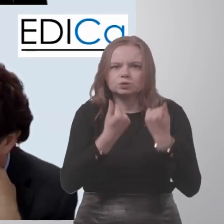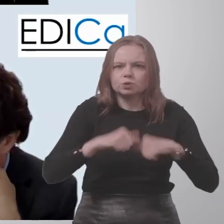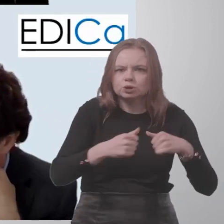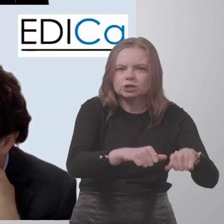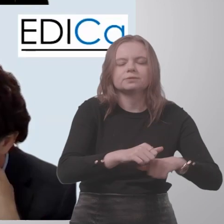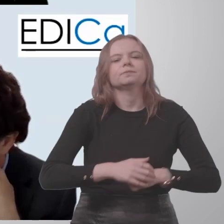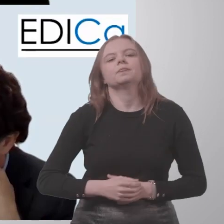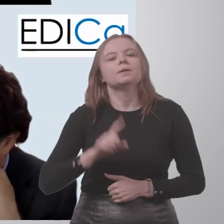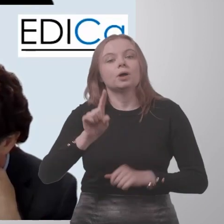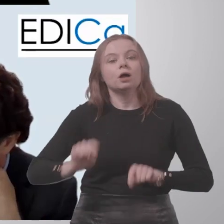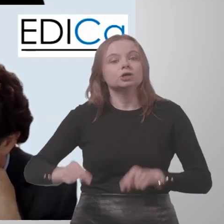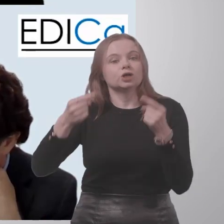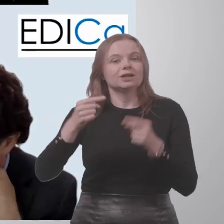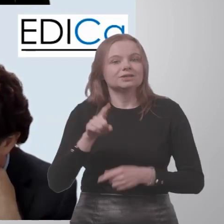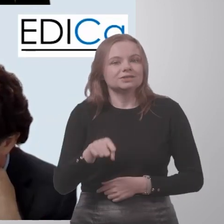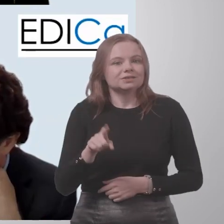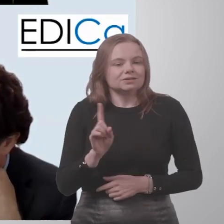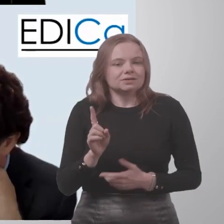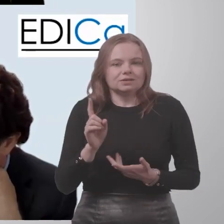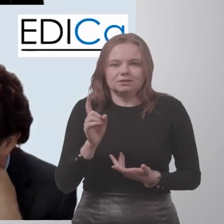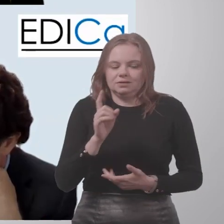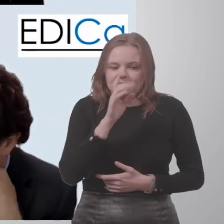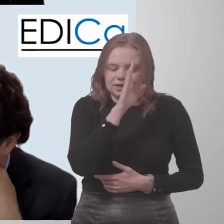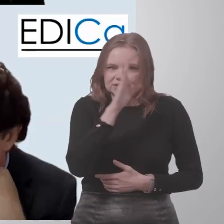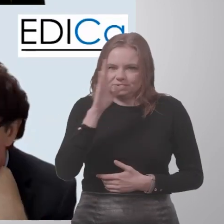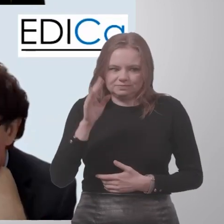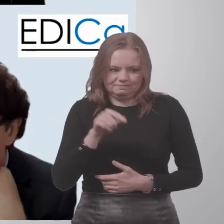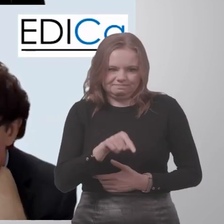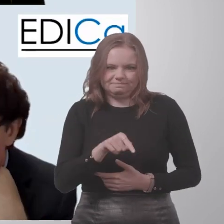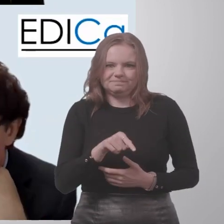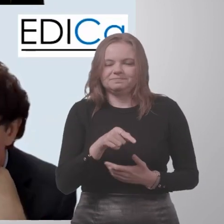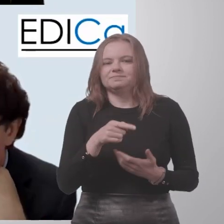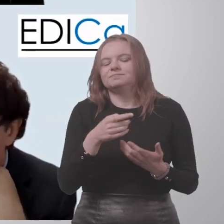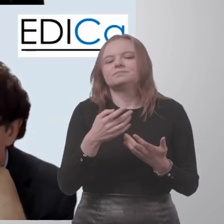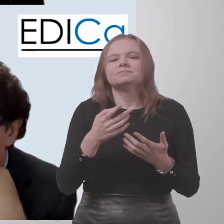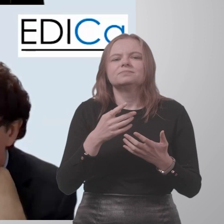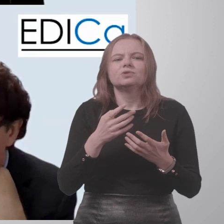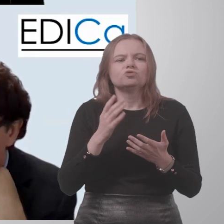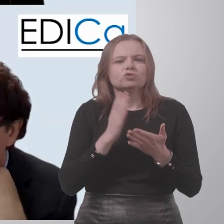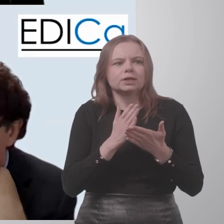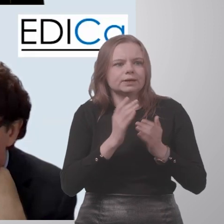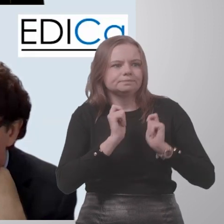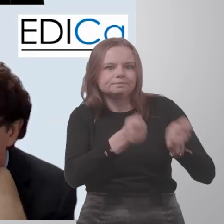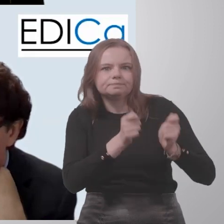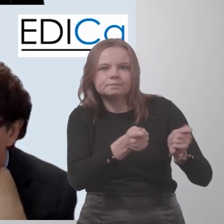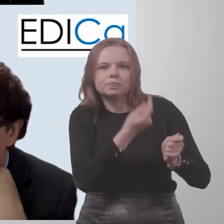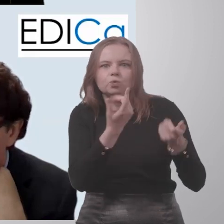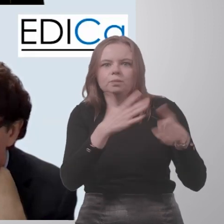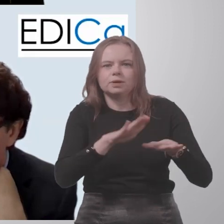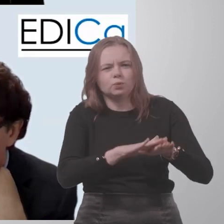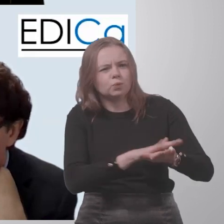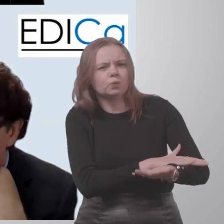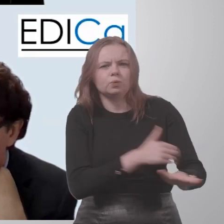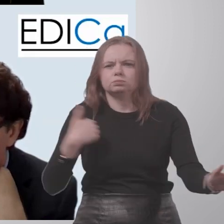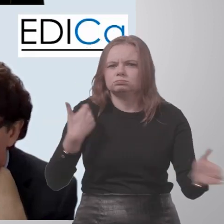a career which is beset by a tendency to privilege long service. So the longer you've been around, the more likely you are to be promoted and to have a big